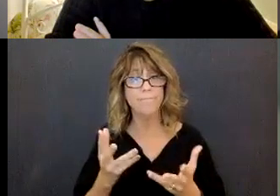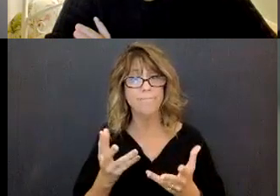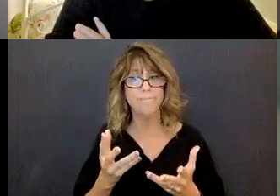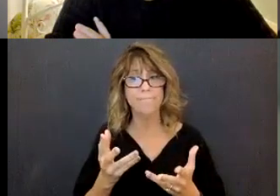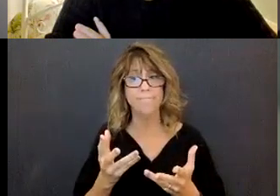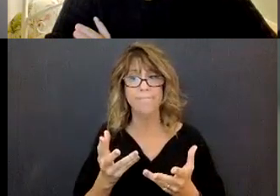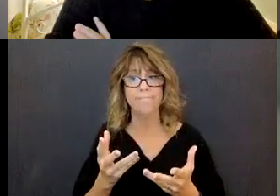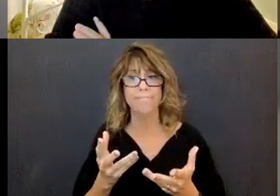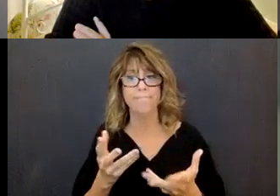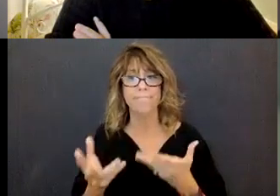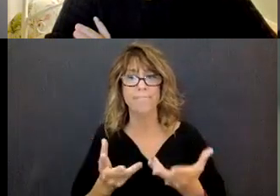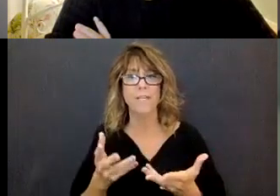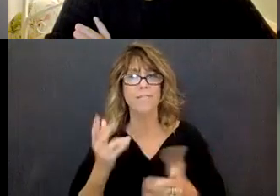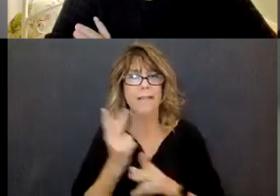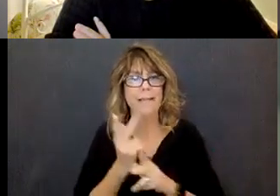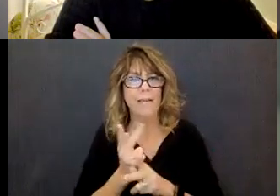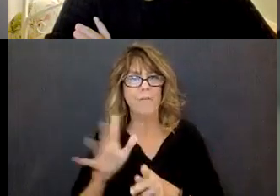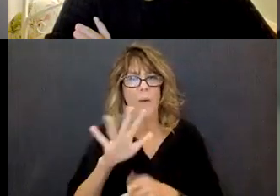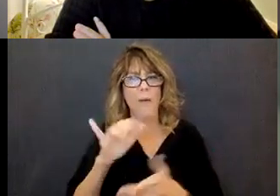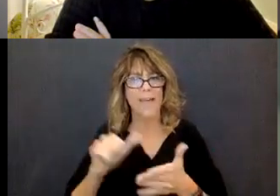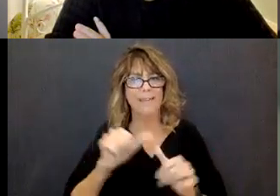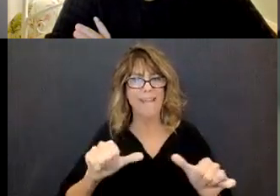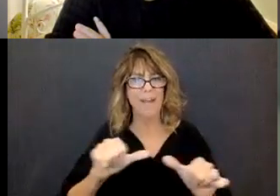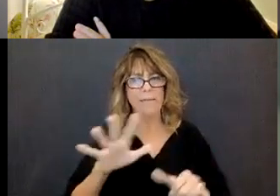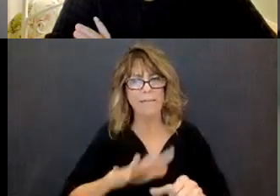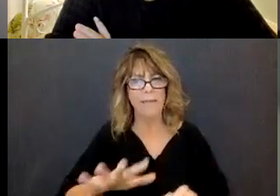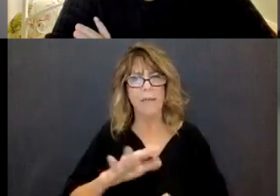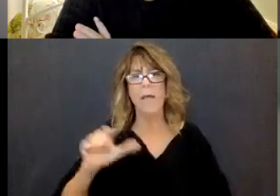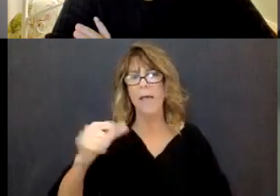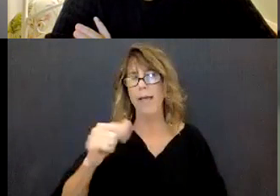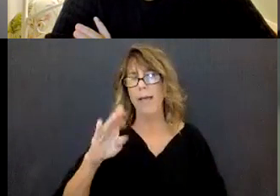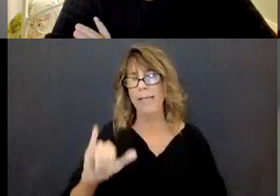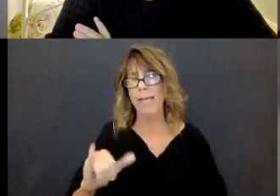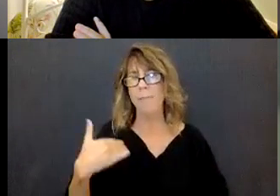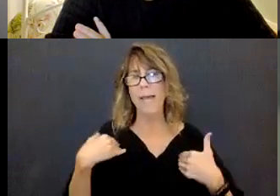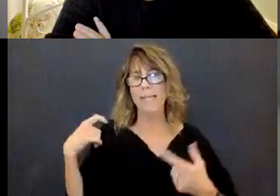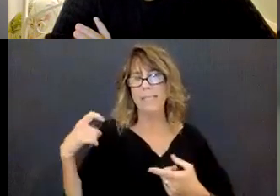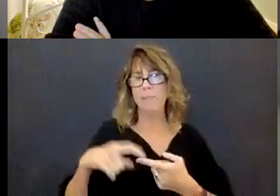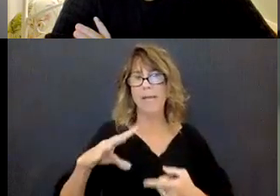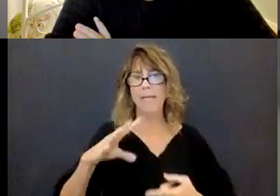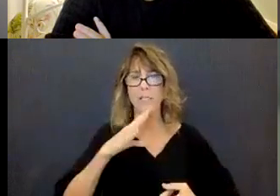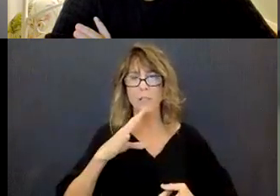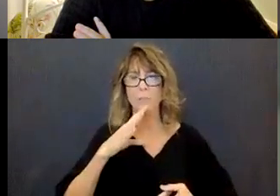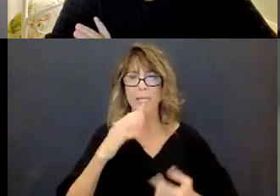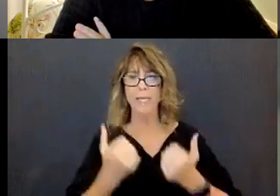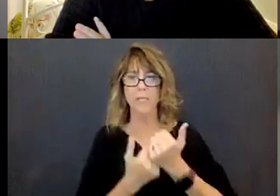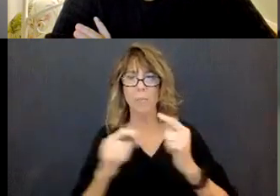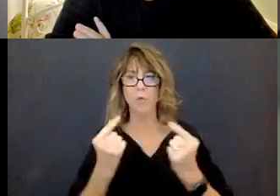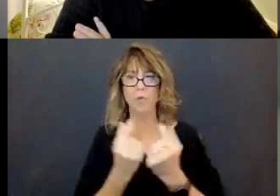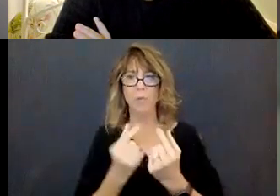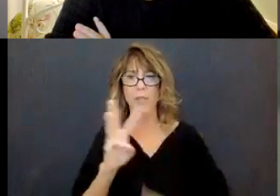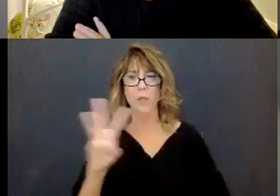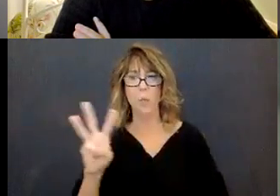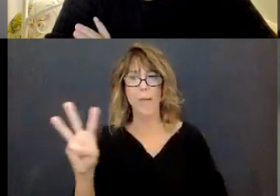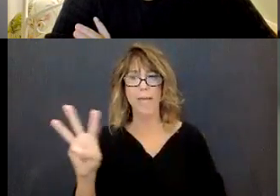area. And Gabby runs the Spanish-speaking support group in the West Valley, and she does a fantastic job of